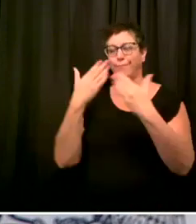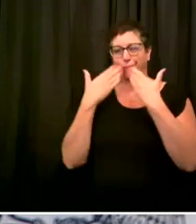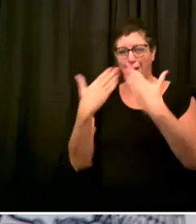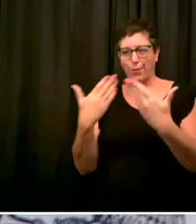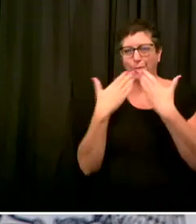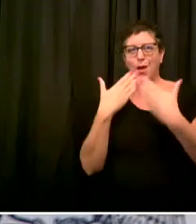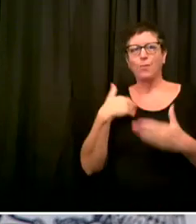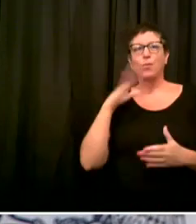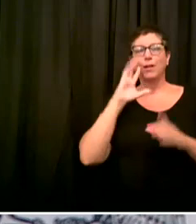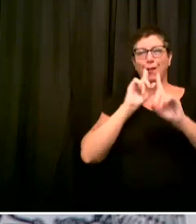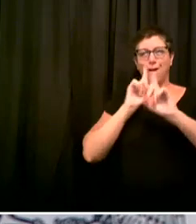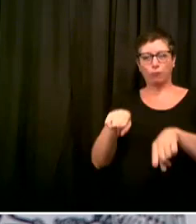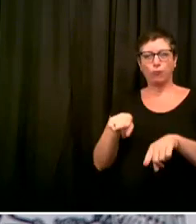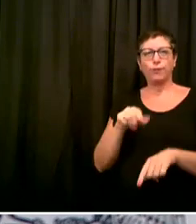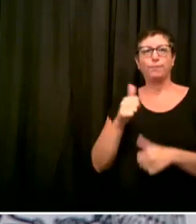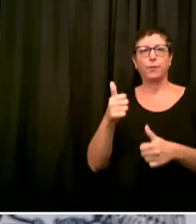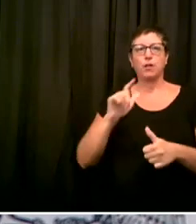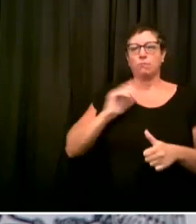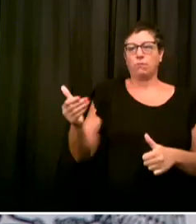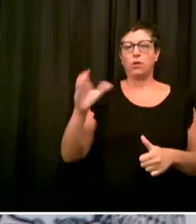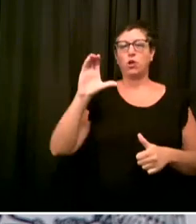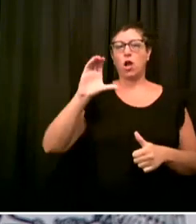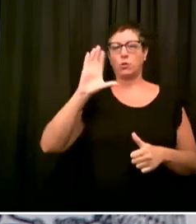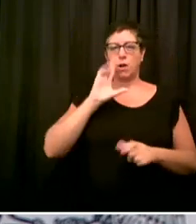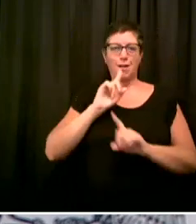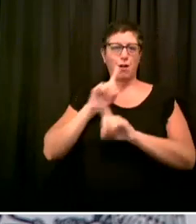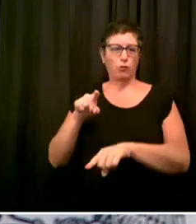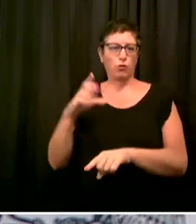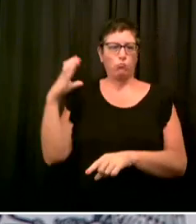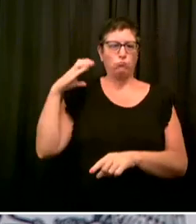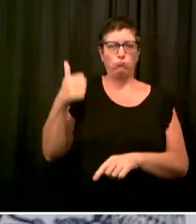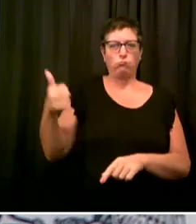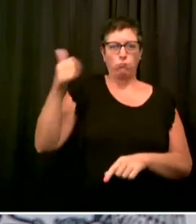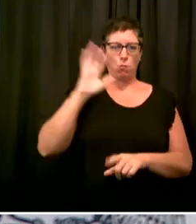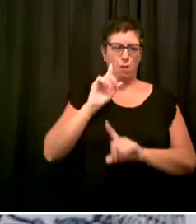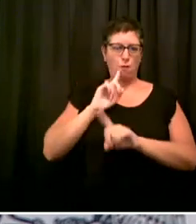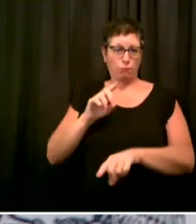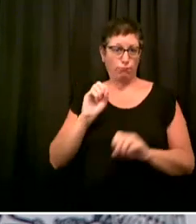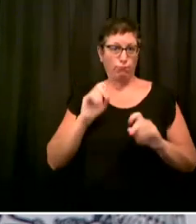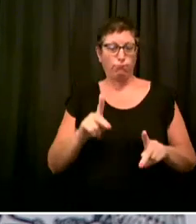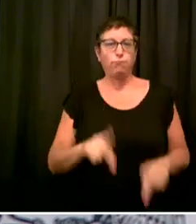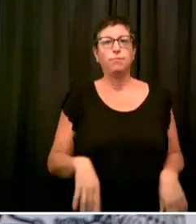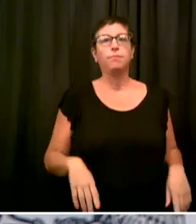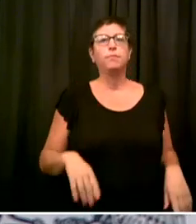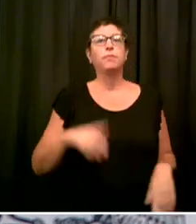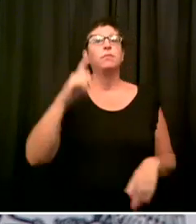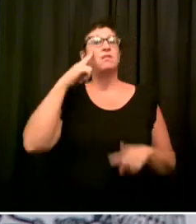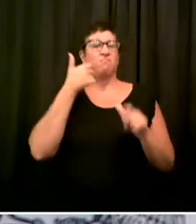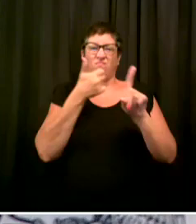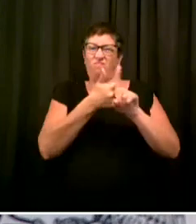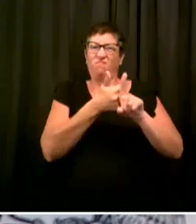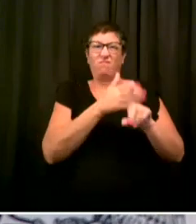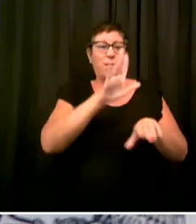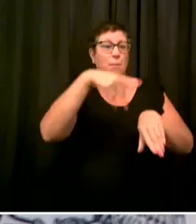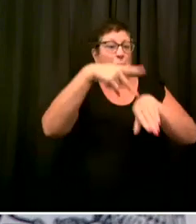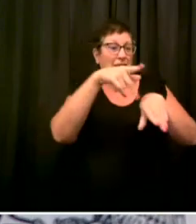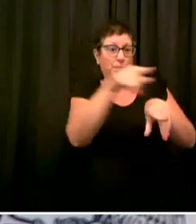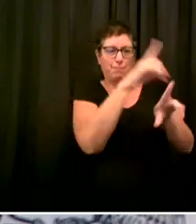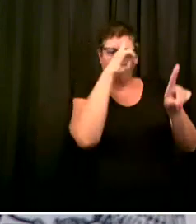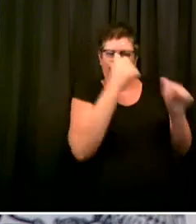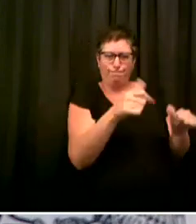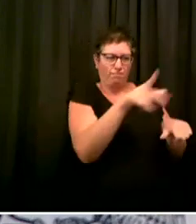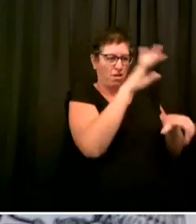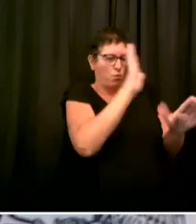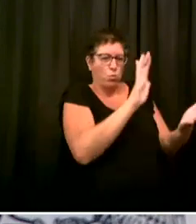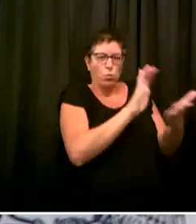principal. And, they work closely with their whole school community to determine what they want to do. In some cases, they may say, you know what, we're